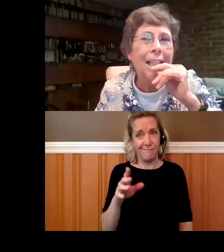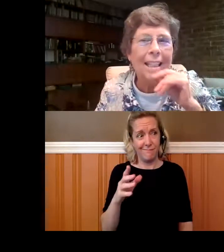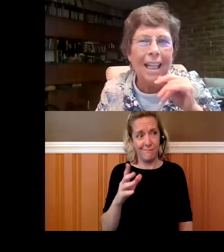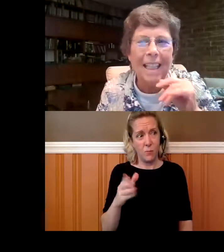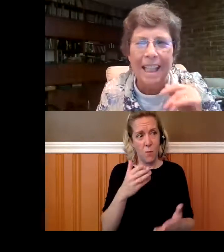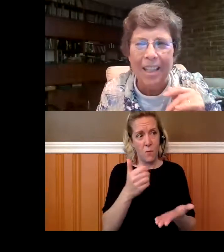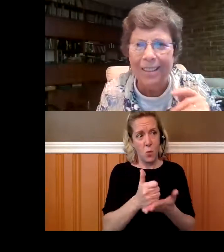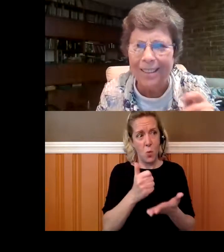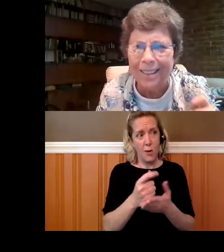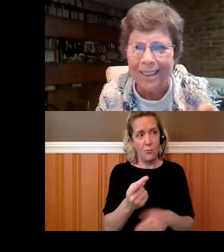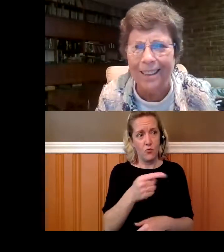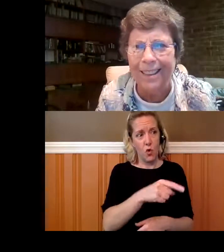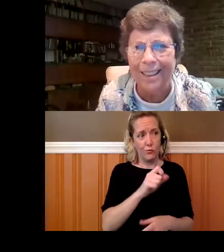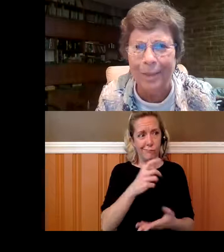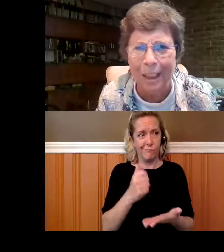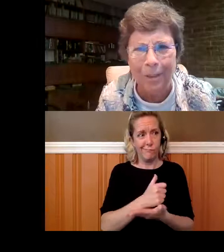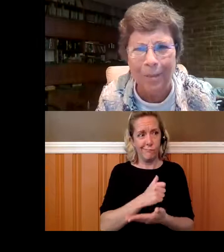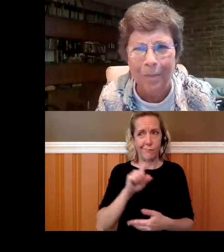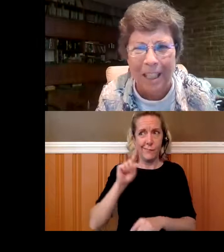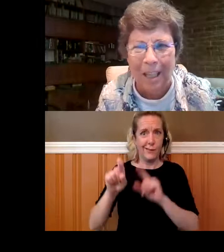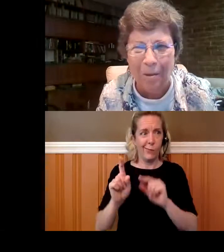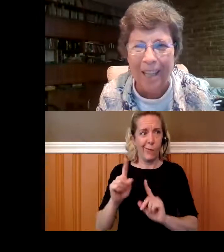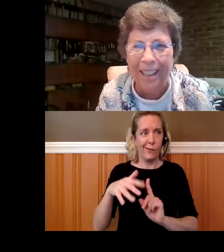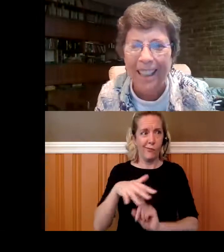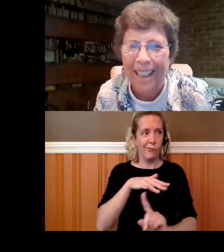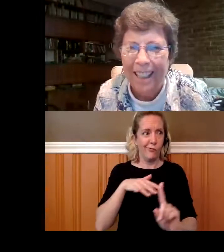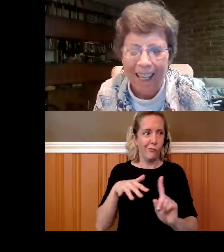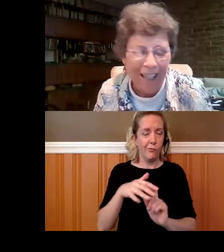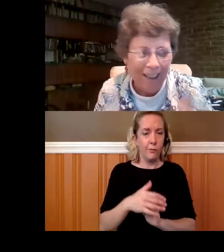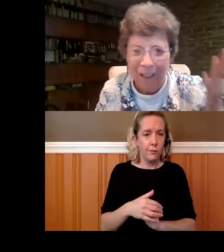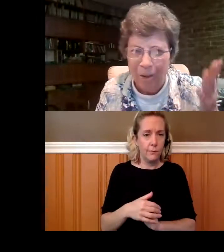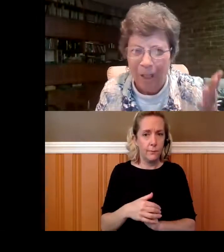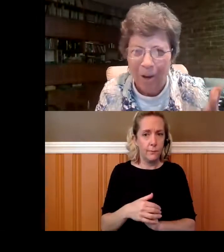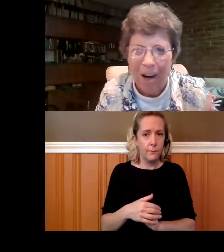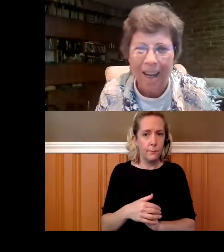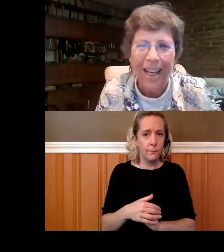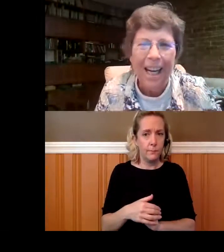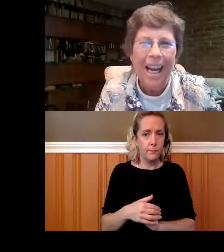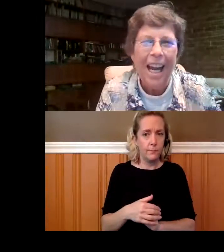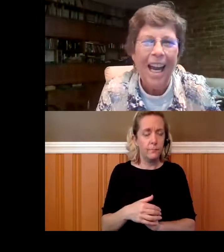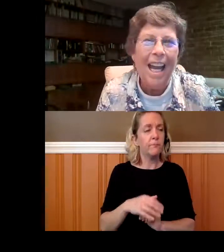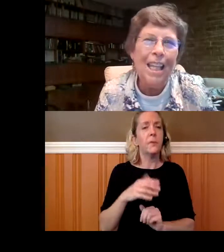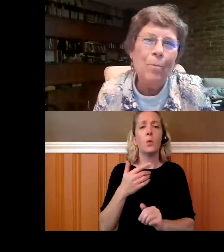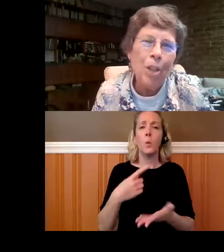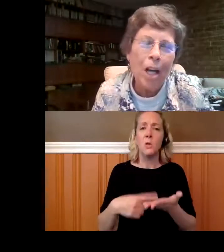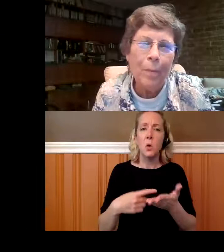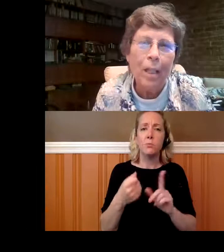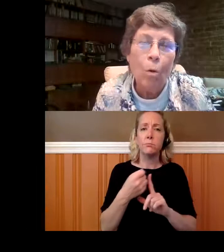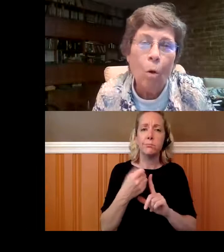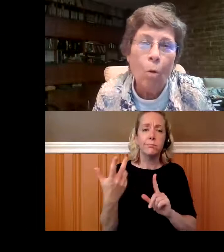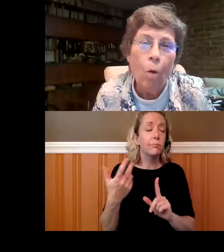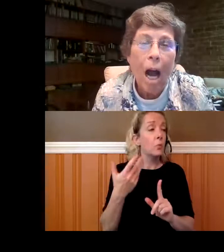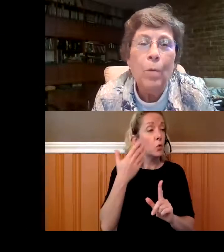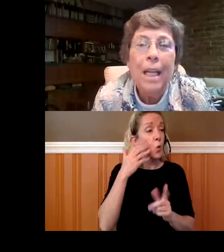as to where you are. And then we talked about how would he have done that? He didn't have an